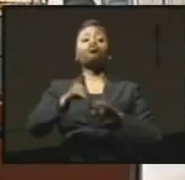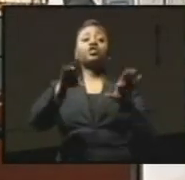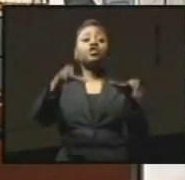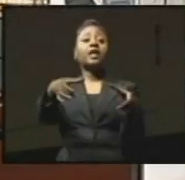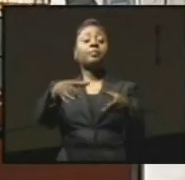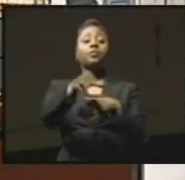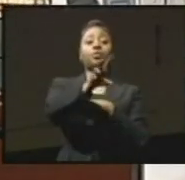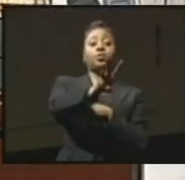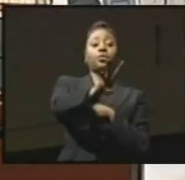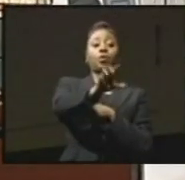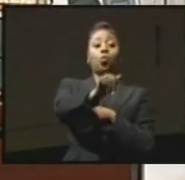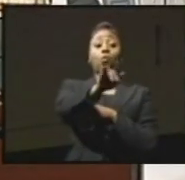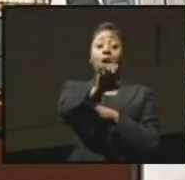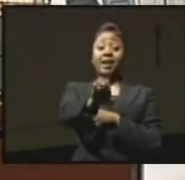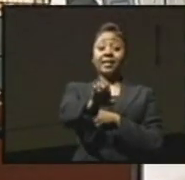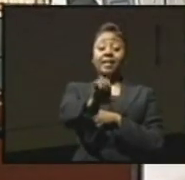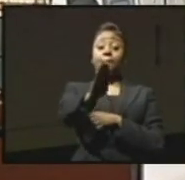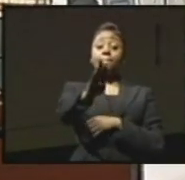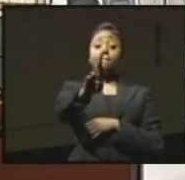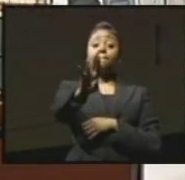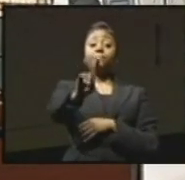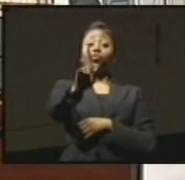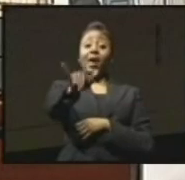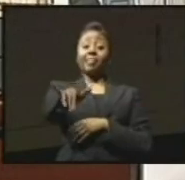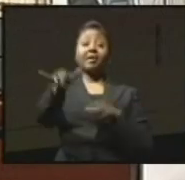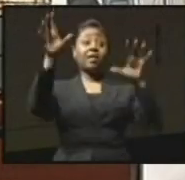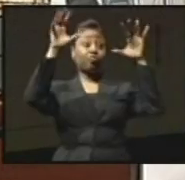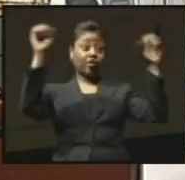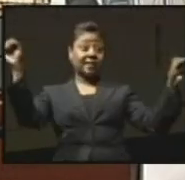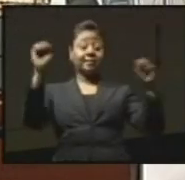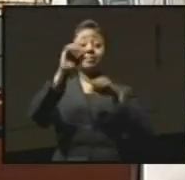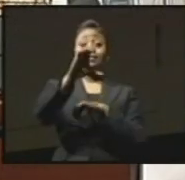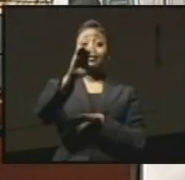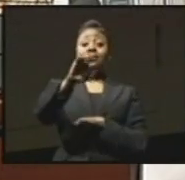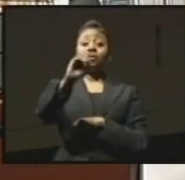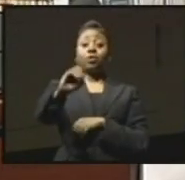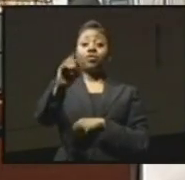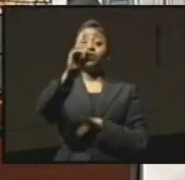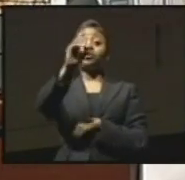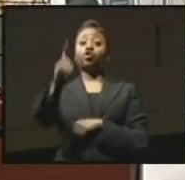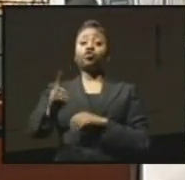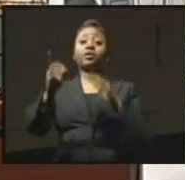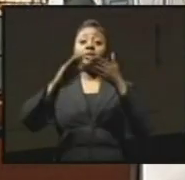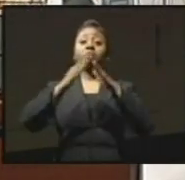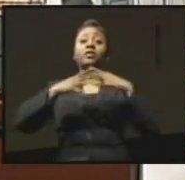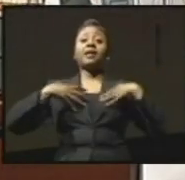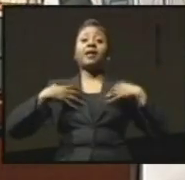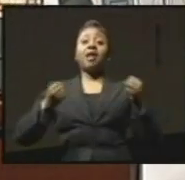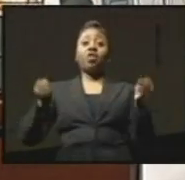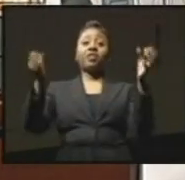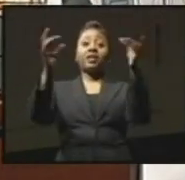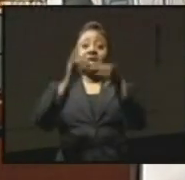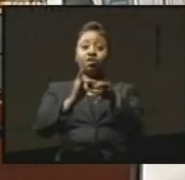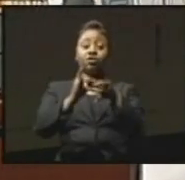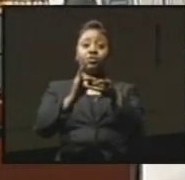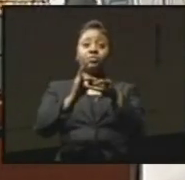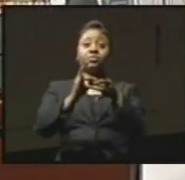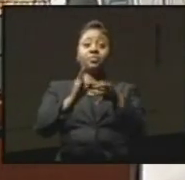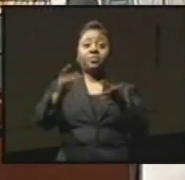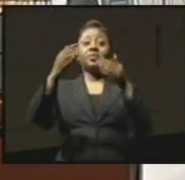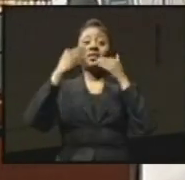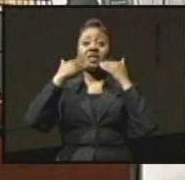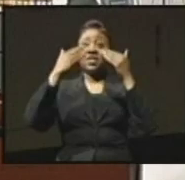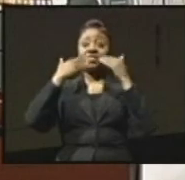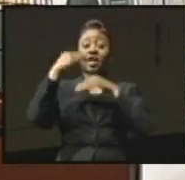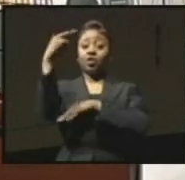Mr. Wayne Bradley, President and CEO of Detroit Community Health Connection. Thank you,